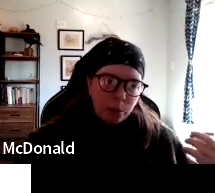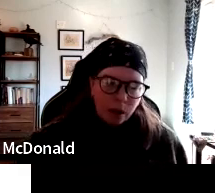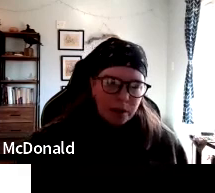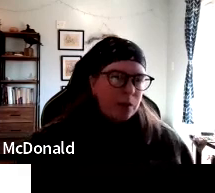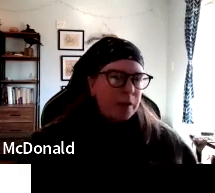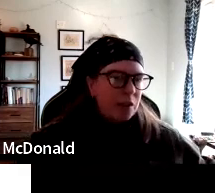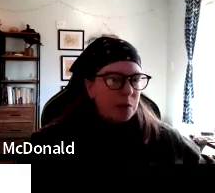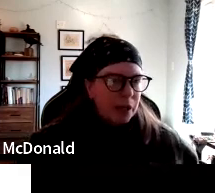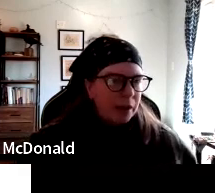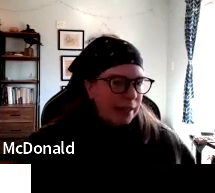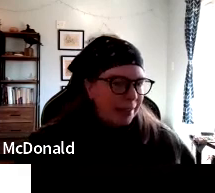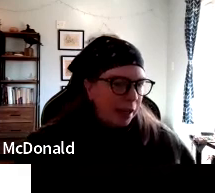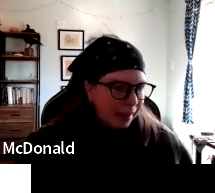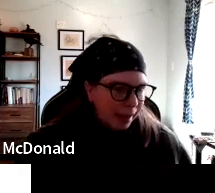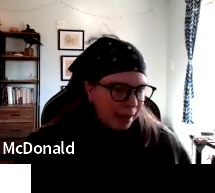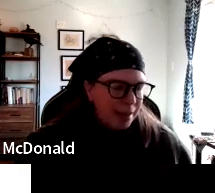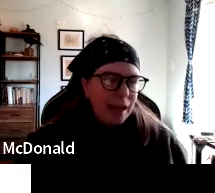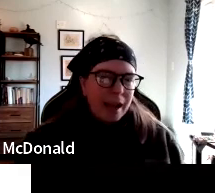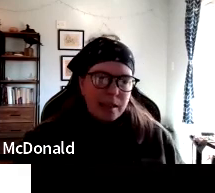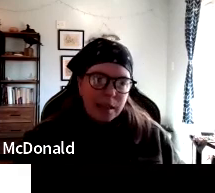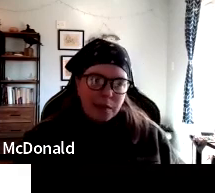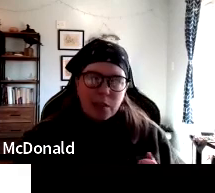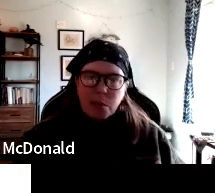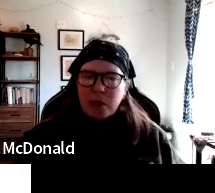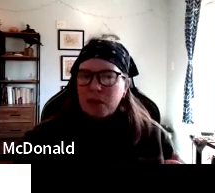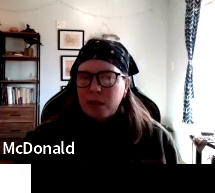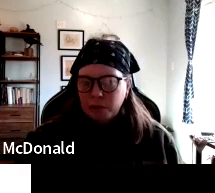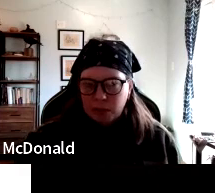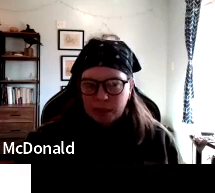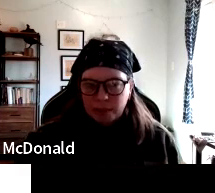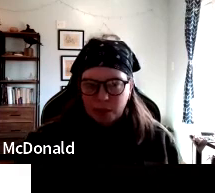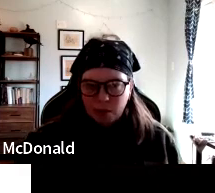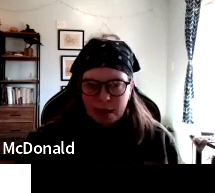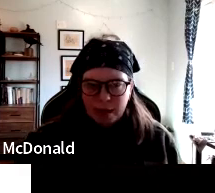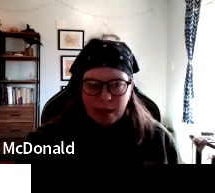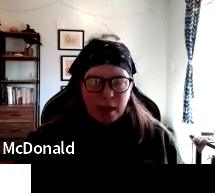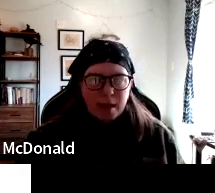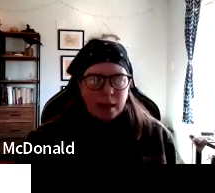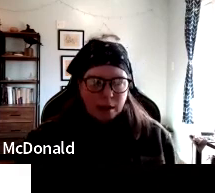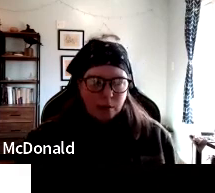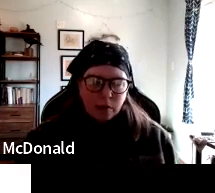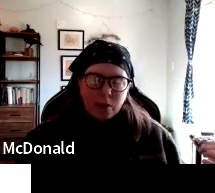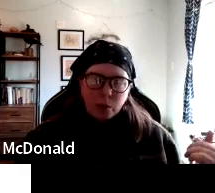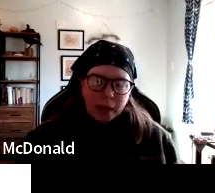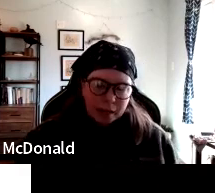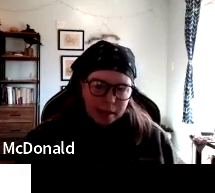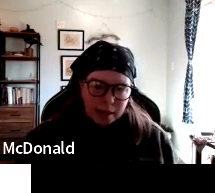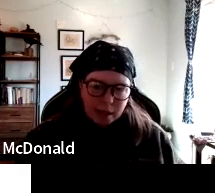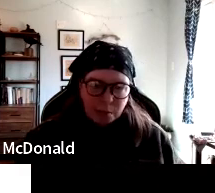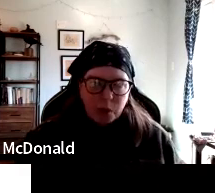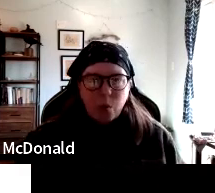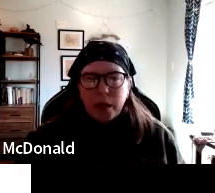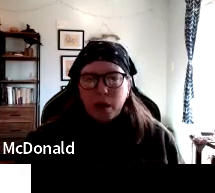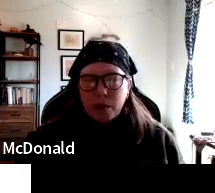over, we're also going to smell the yeast again and see if it smells differently. All right. Now, to wake the